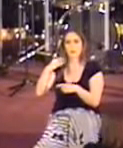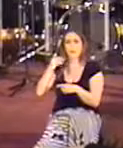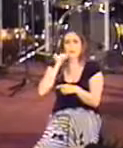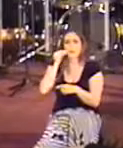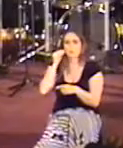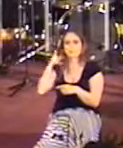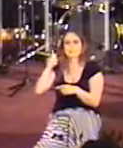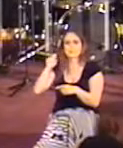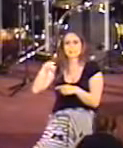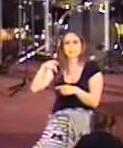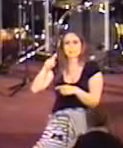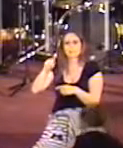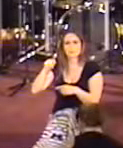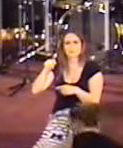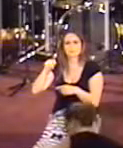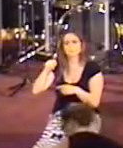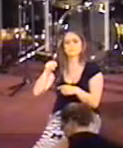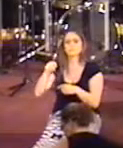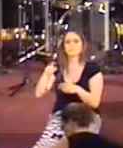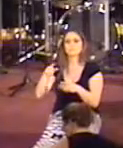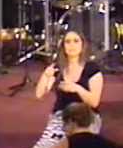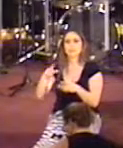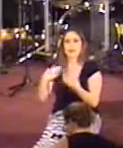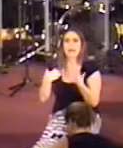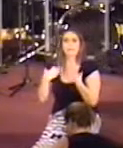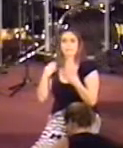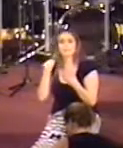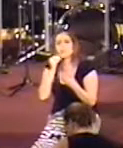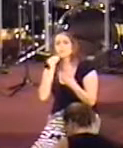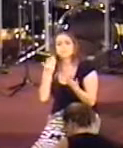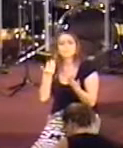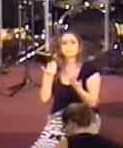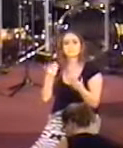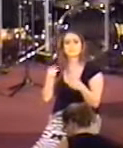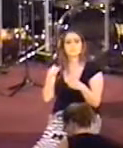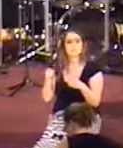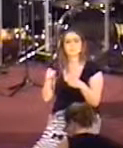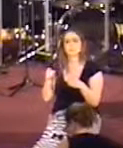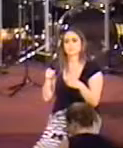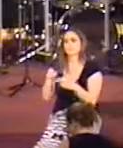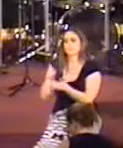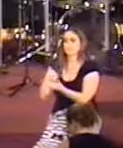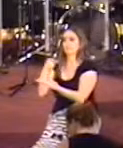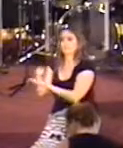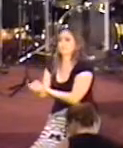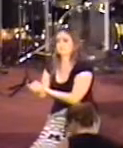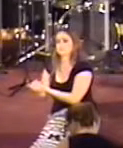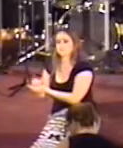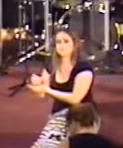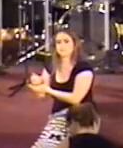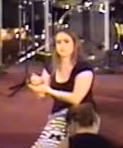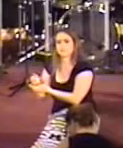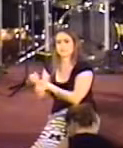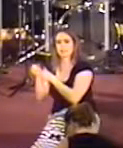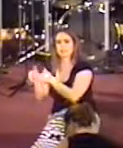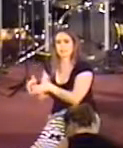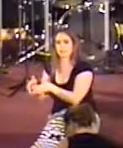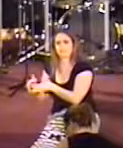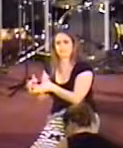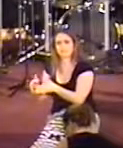food and everything. And she had put her phone down, and we went on and did some other stuff because she went and climbed up on the shelf. And all of a sudden, when she realized it was gone,